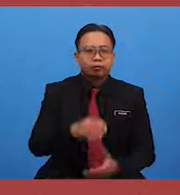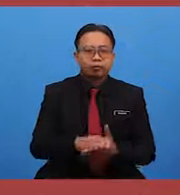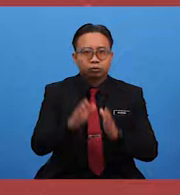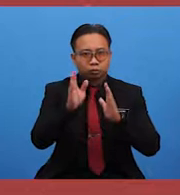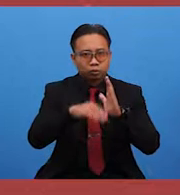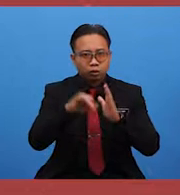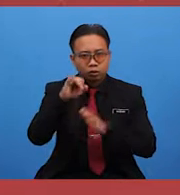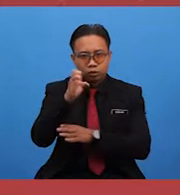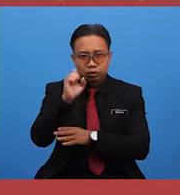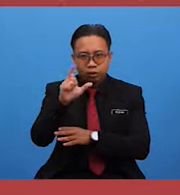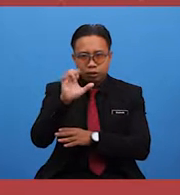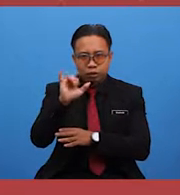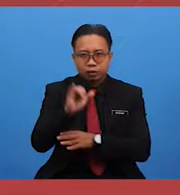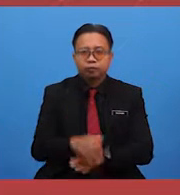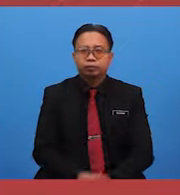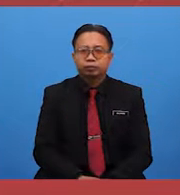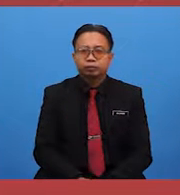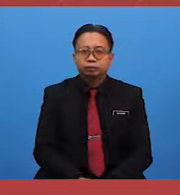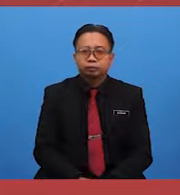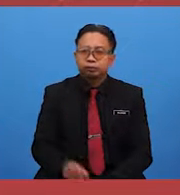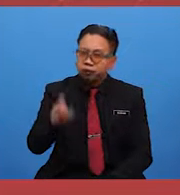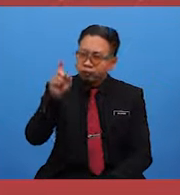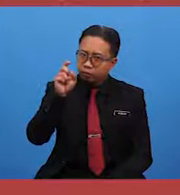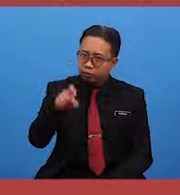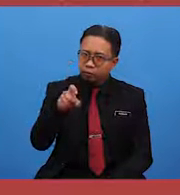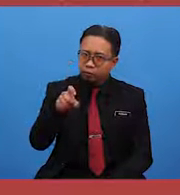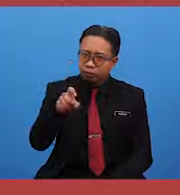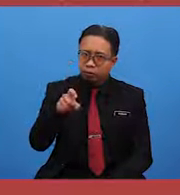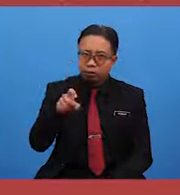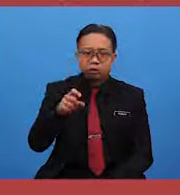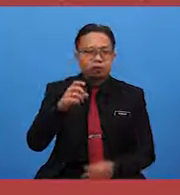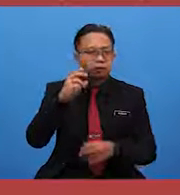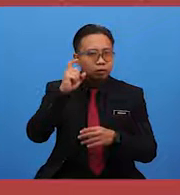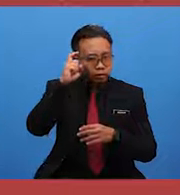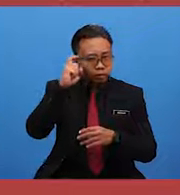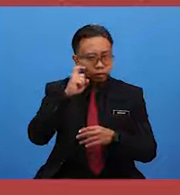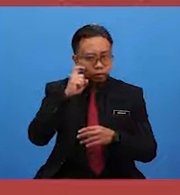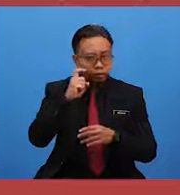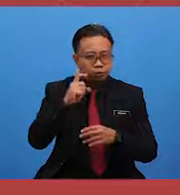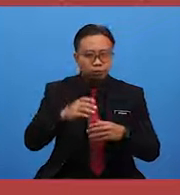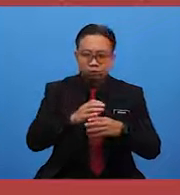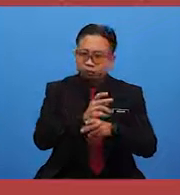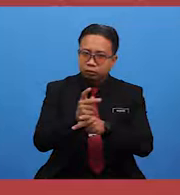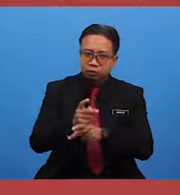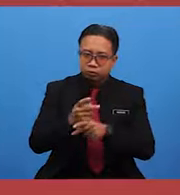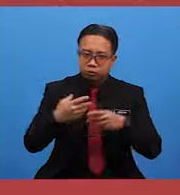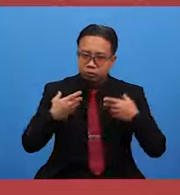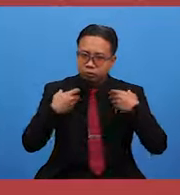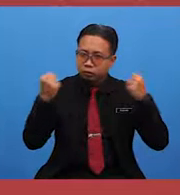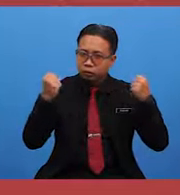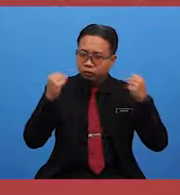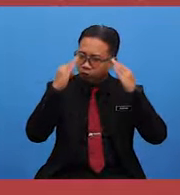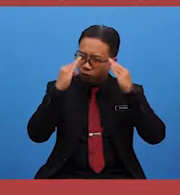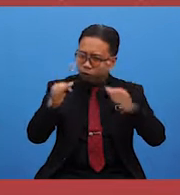jelly instead. It is essential for teenagers to keep themselves healthy because they need to focus in